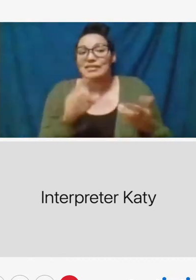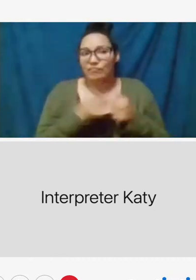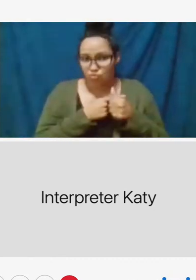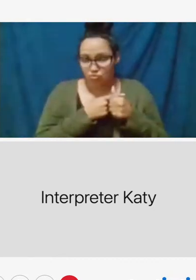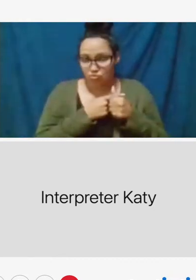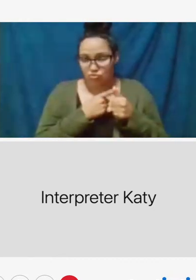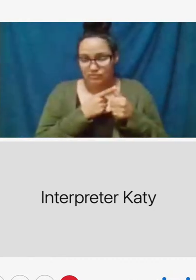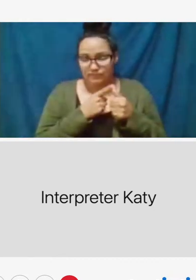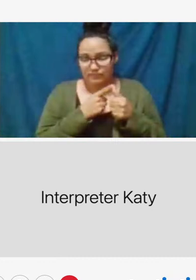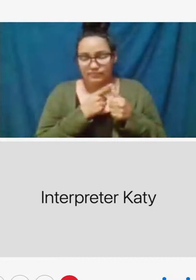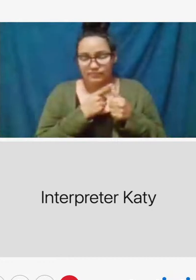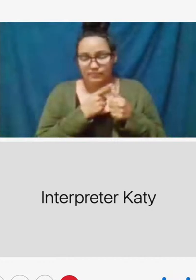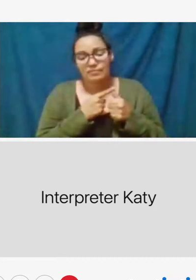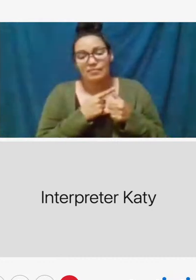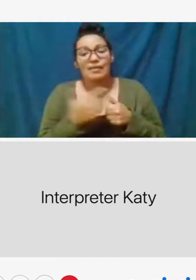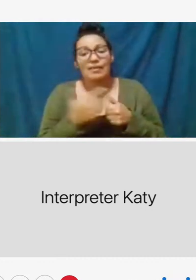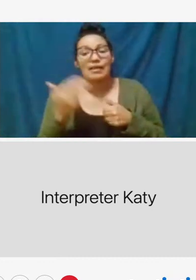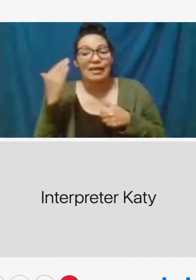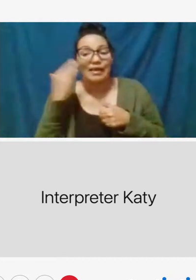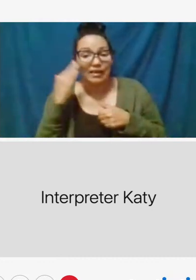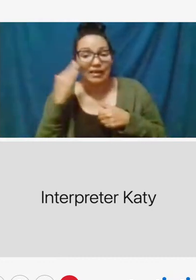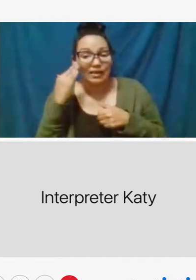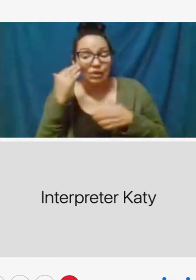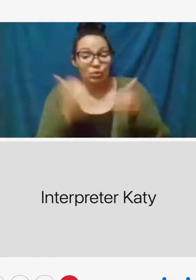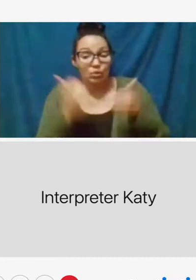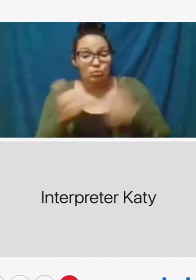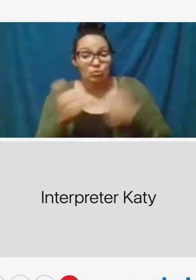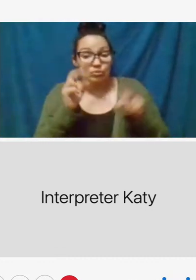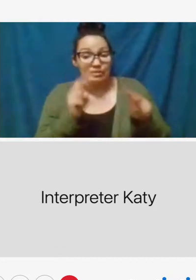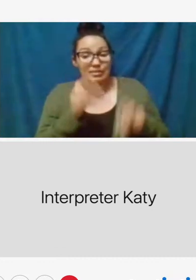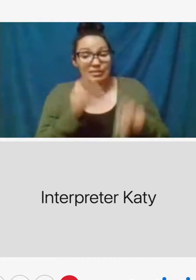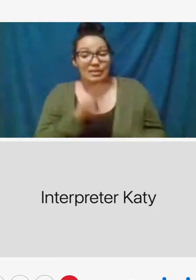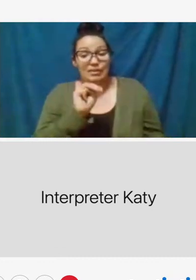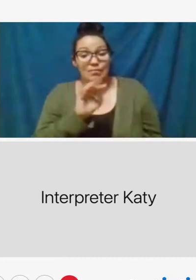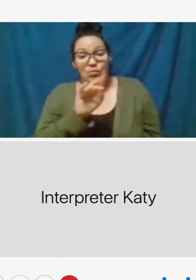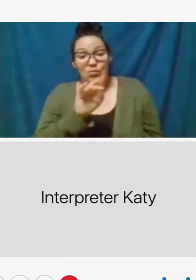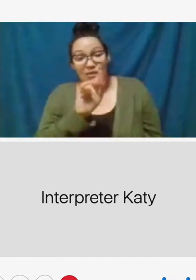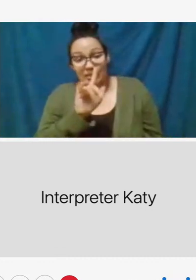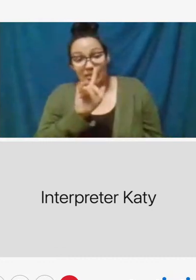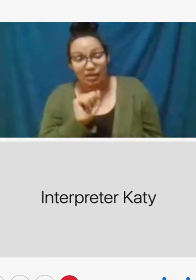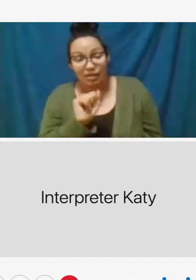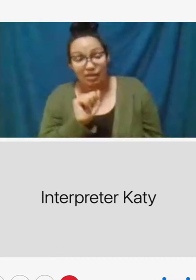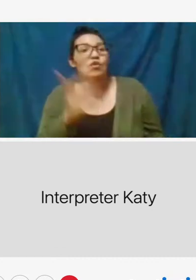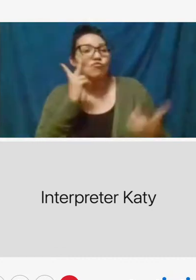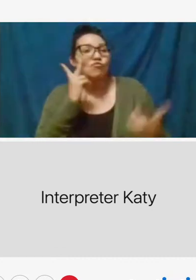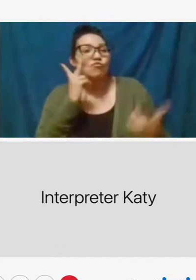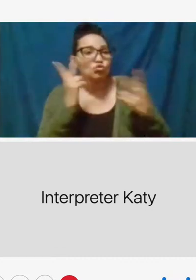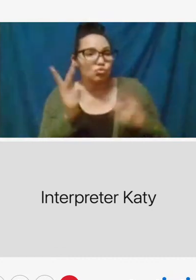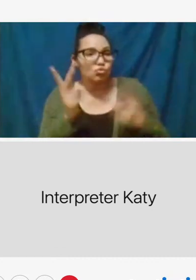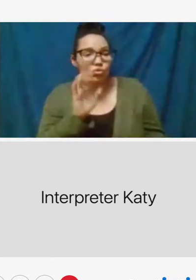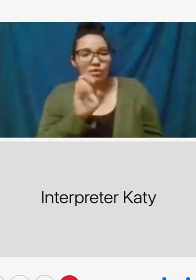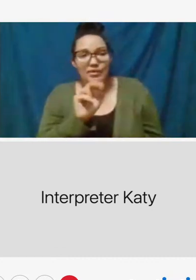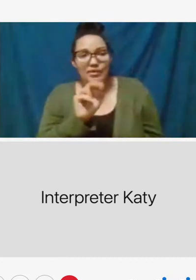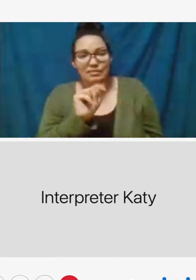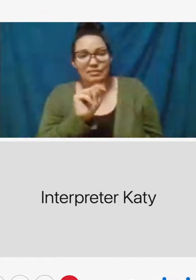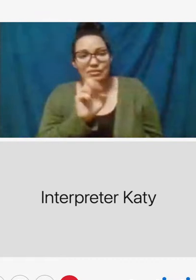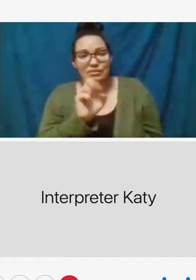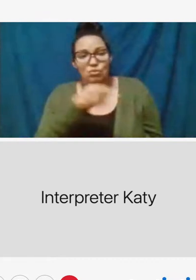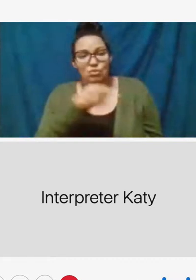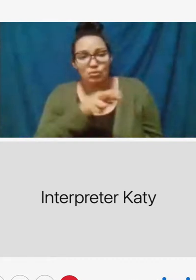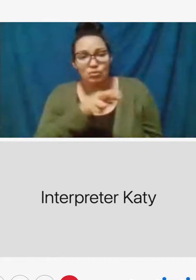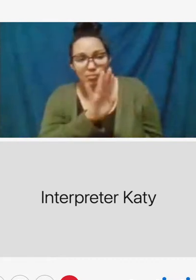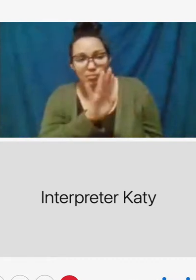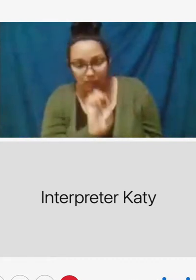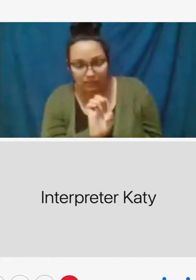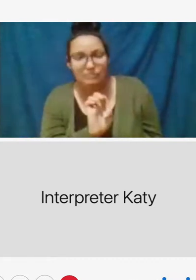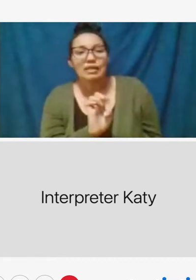know that superintendent Miranda already talked about the Virtual Enterprise but it does bear repeating how they're in the final eight of the state and